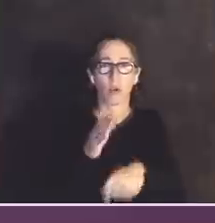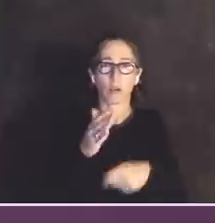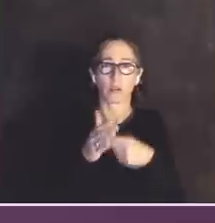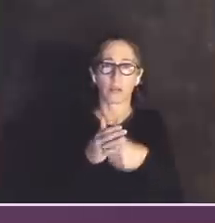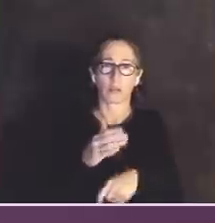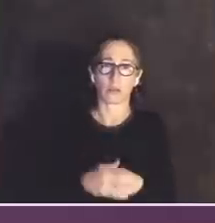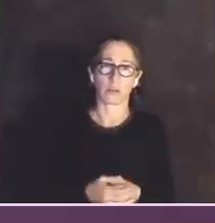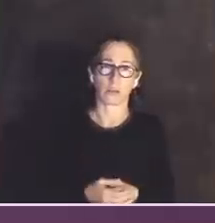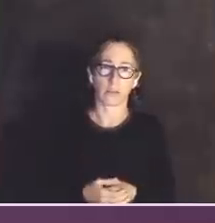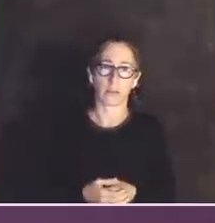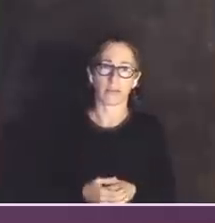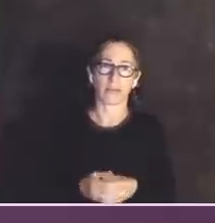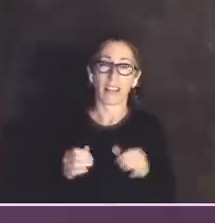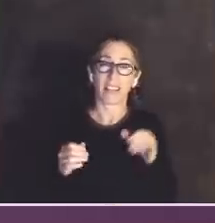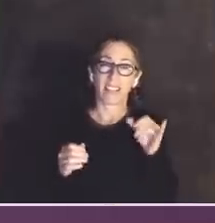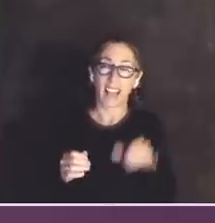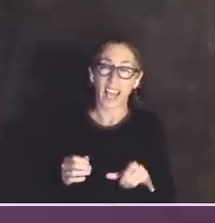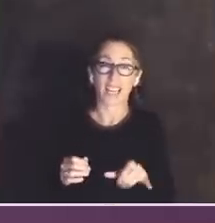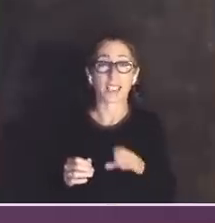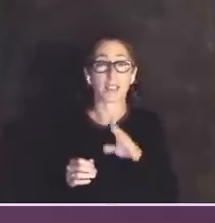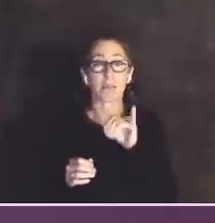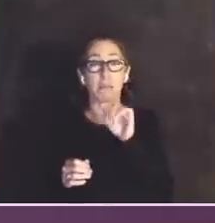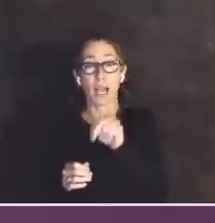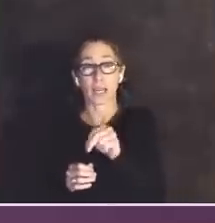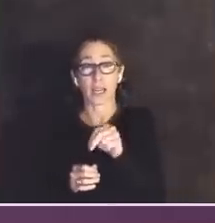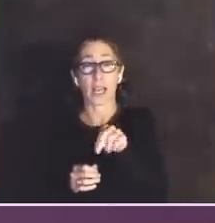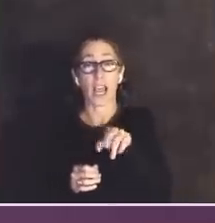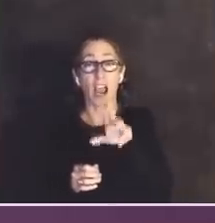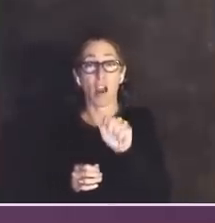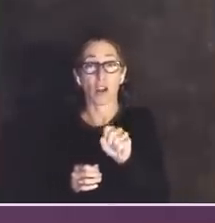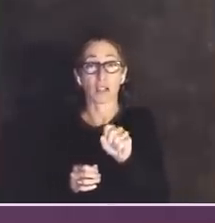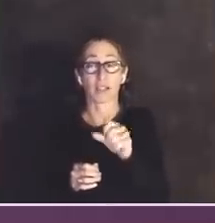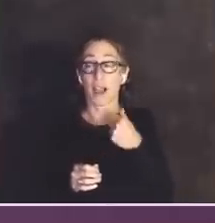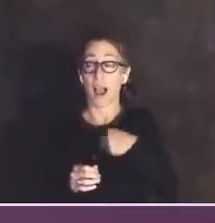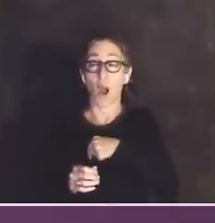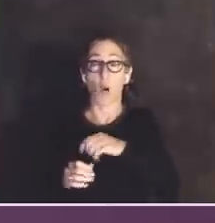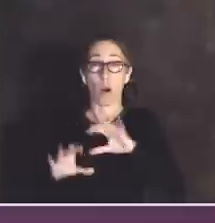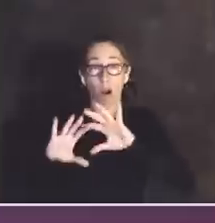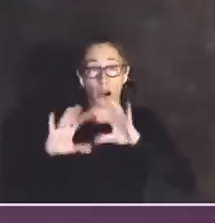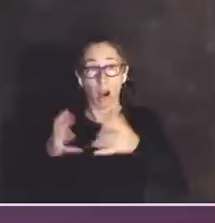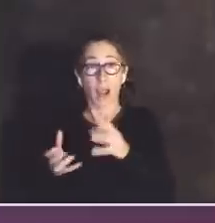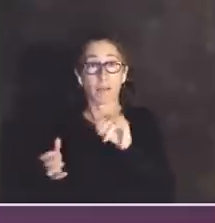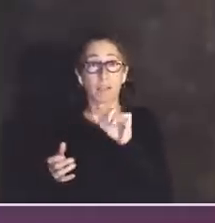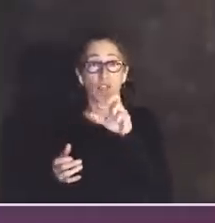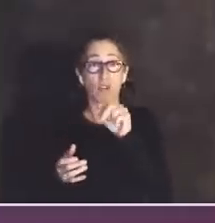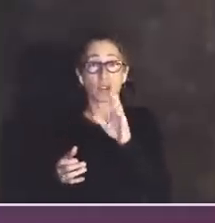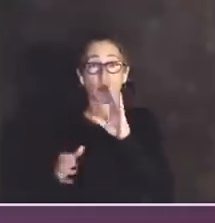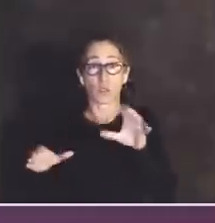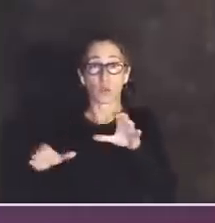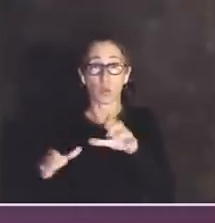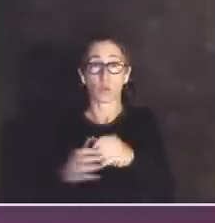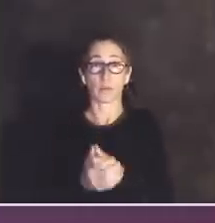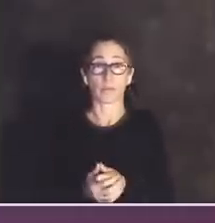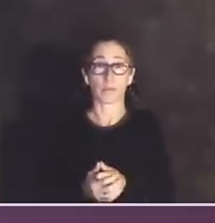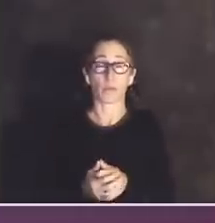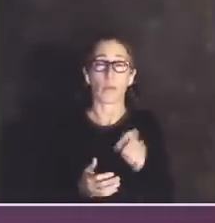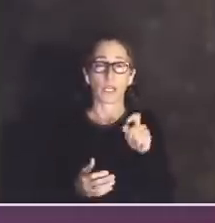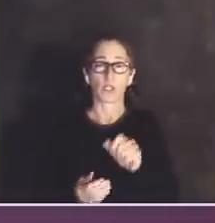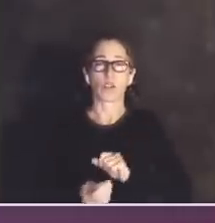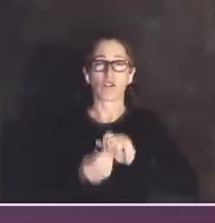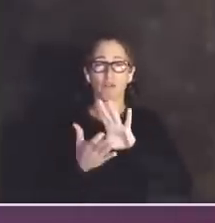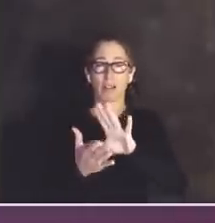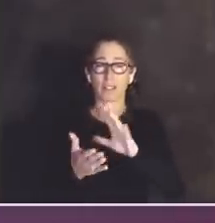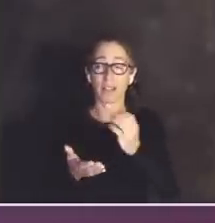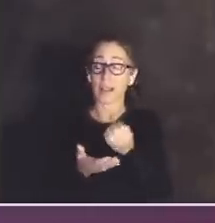That's what a Biden-Harris administration will do when we talk about what we need to do to address this economy.